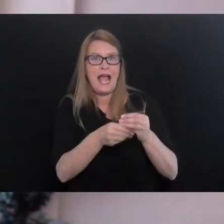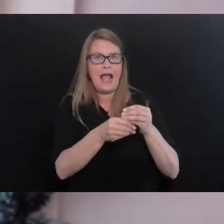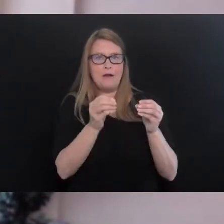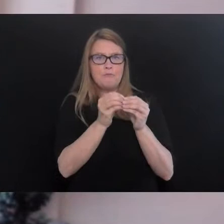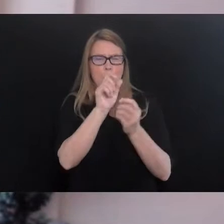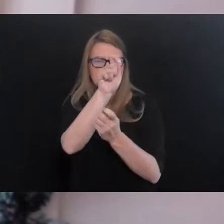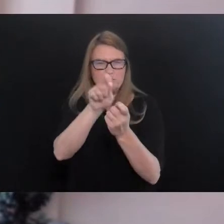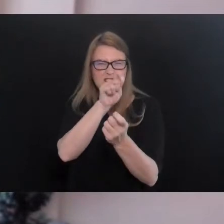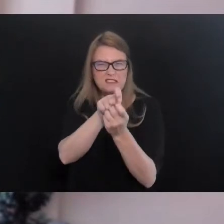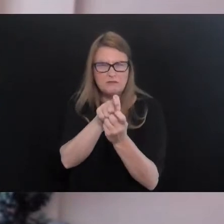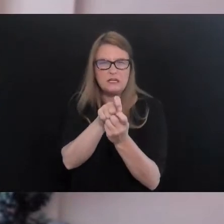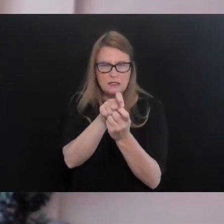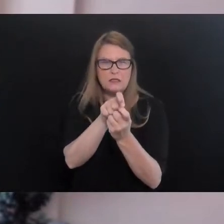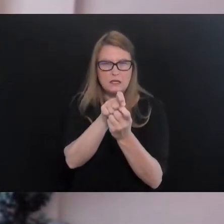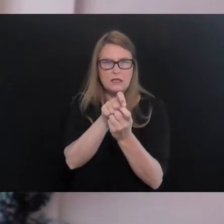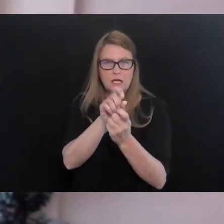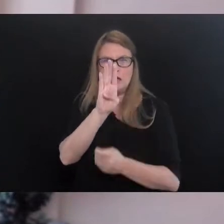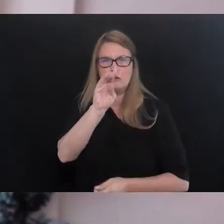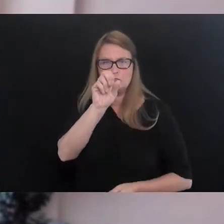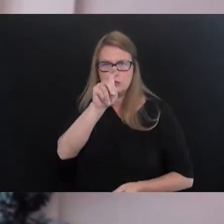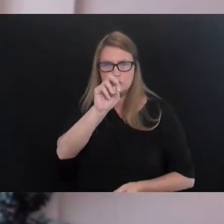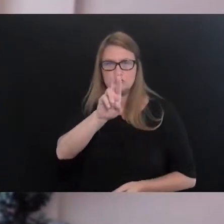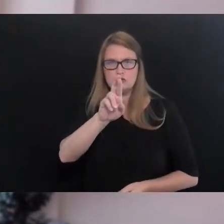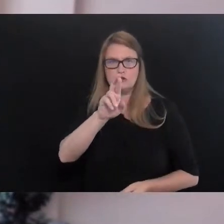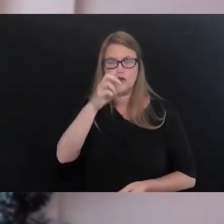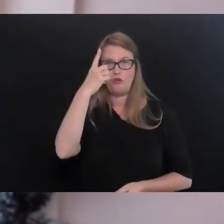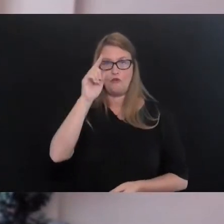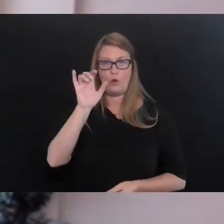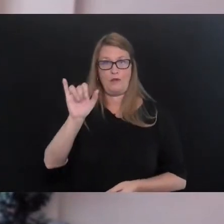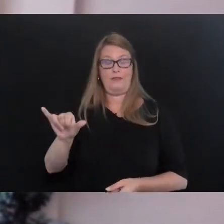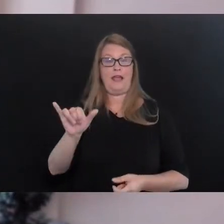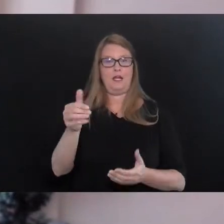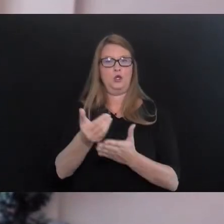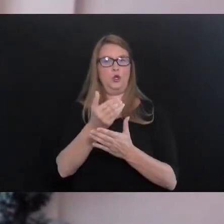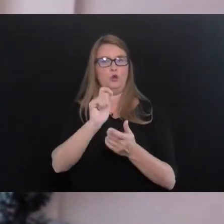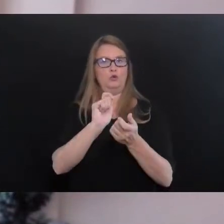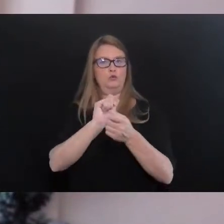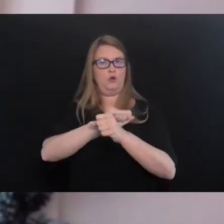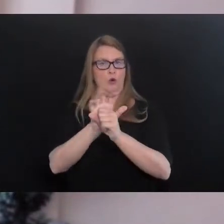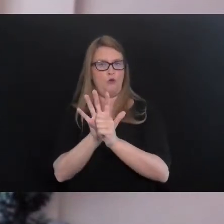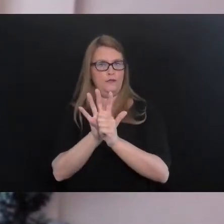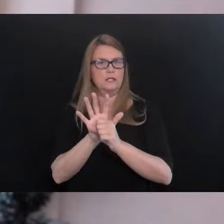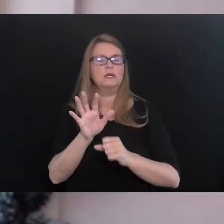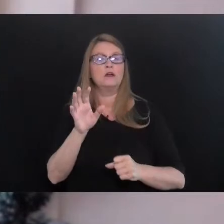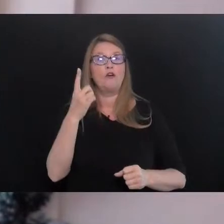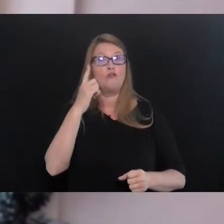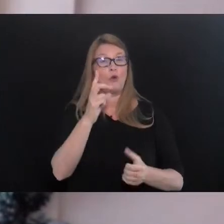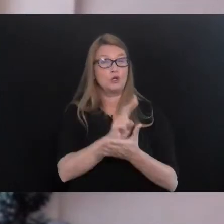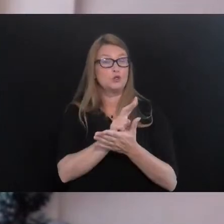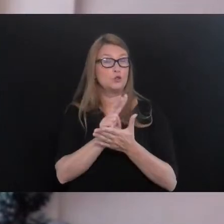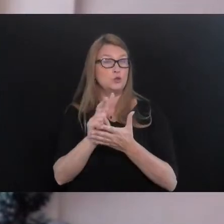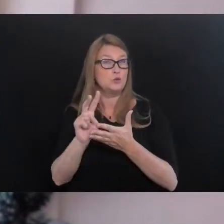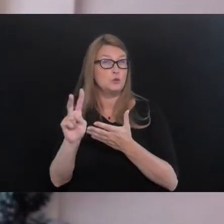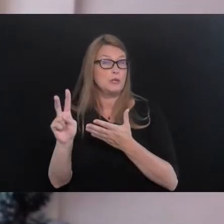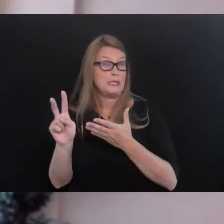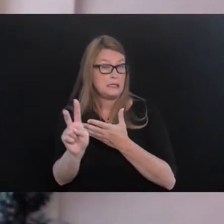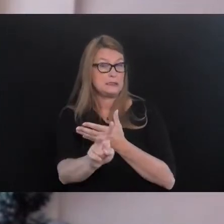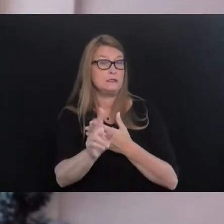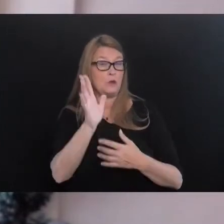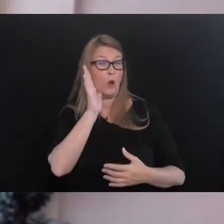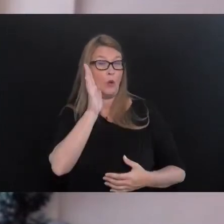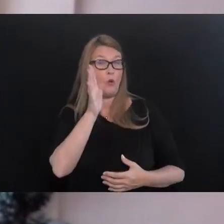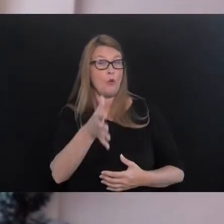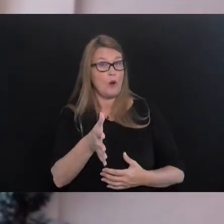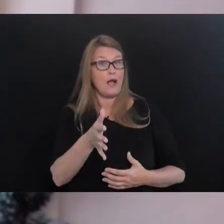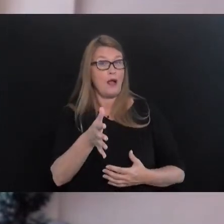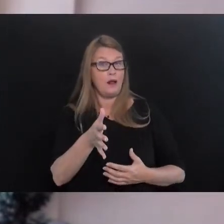targeted vaccine booster for the Omicron variant. And so in the next 2 weeks or so, we will